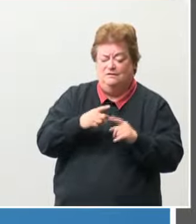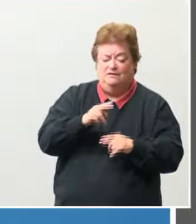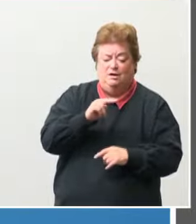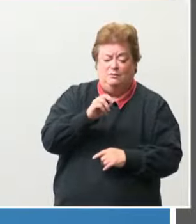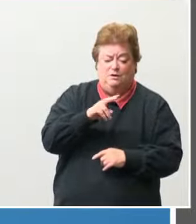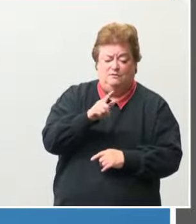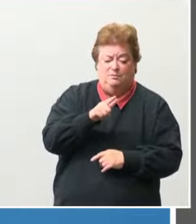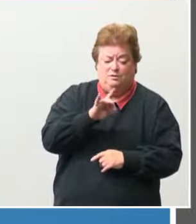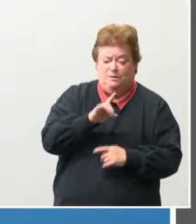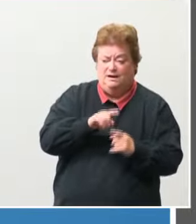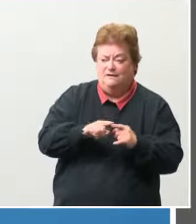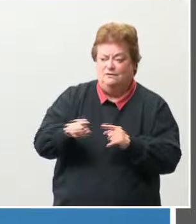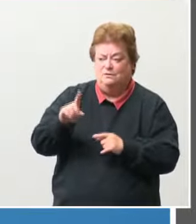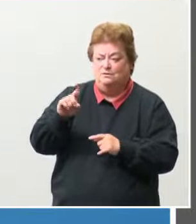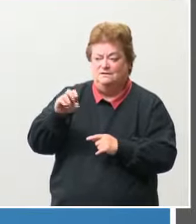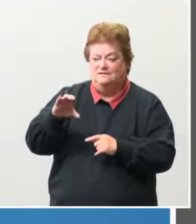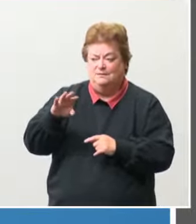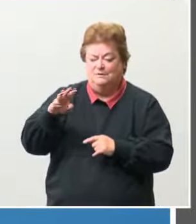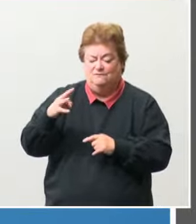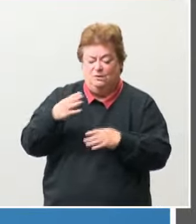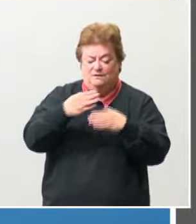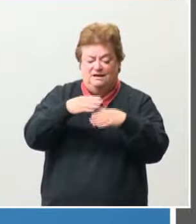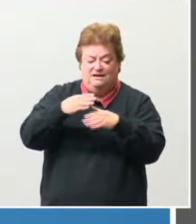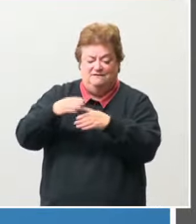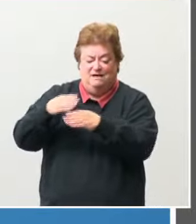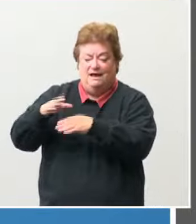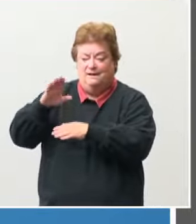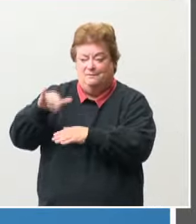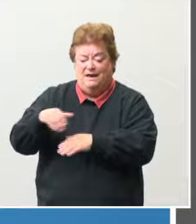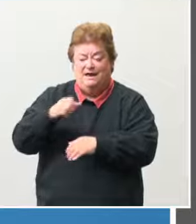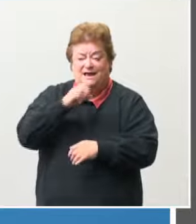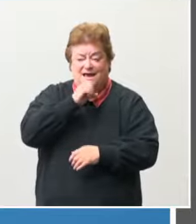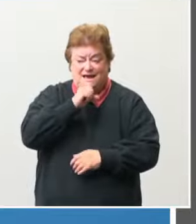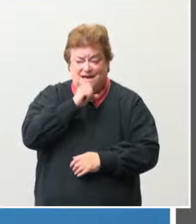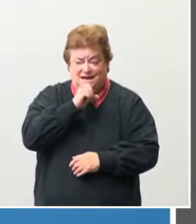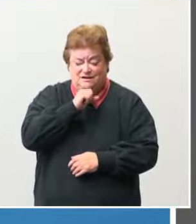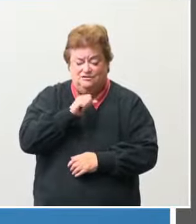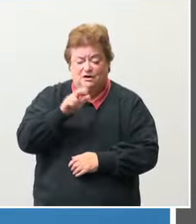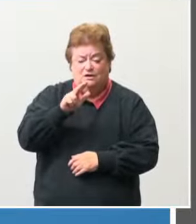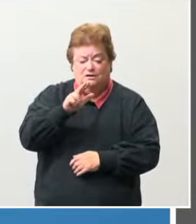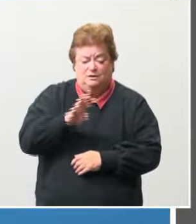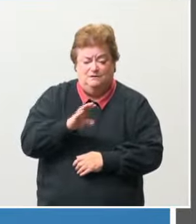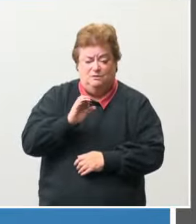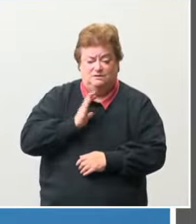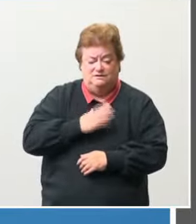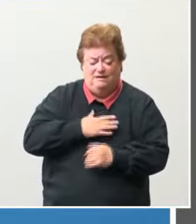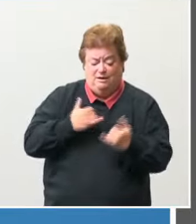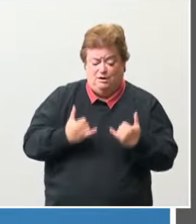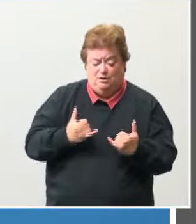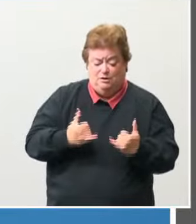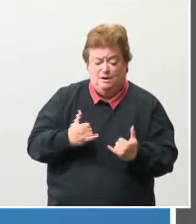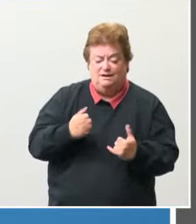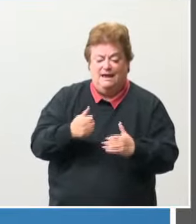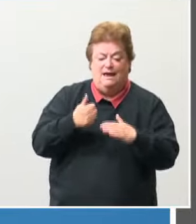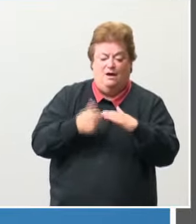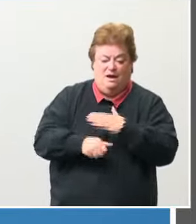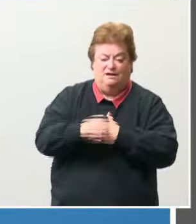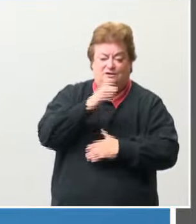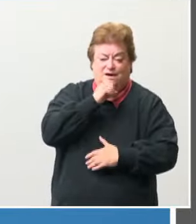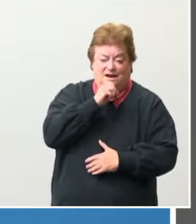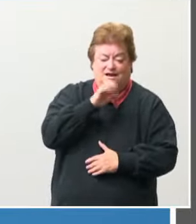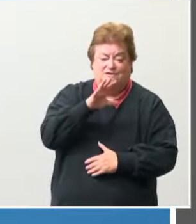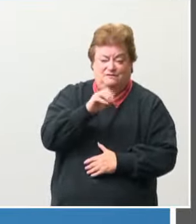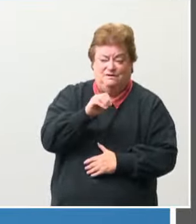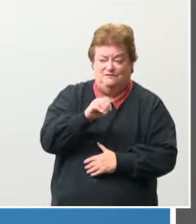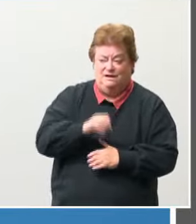28th through December 4th, broken down by age. 3/4 of our current cases were under the age of 50 years